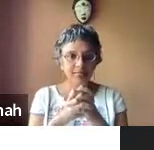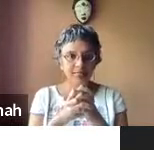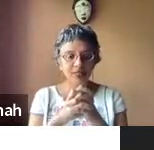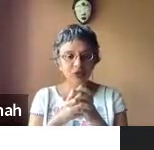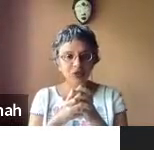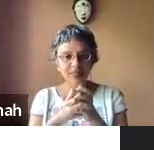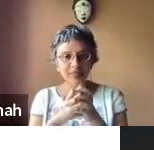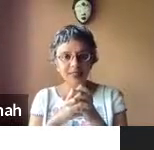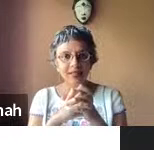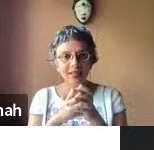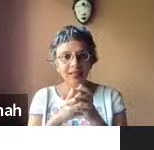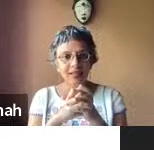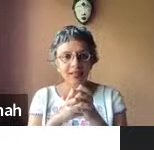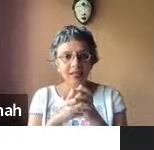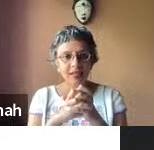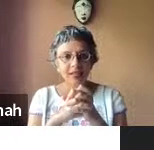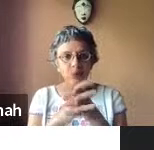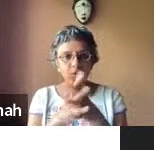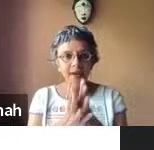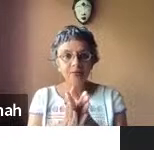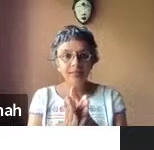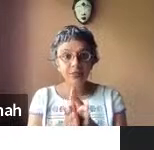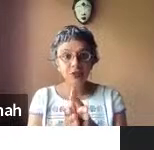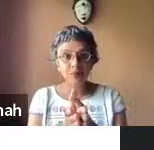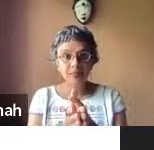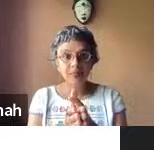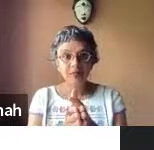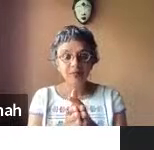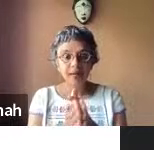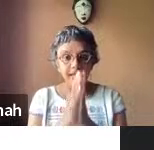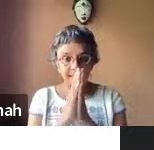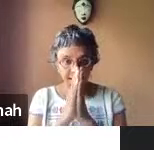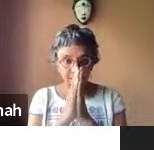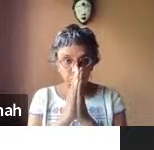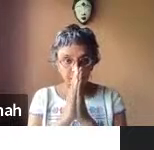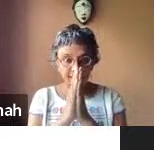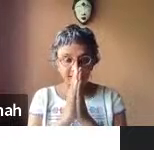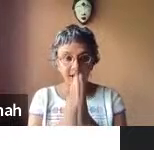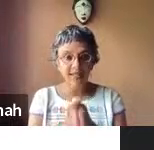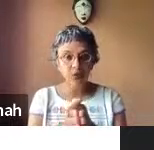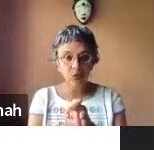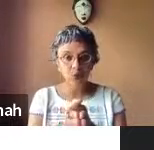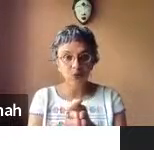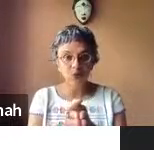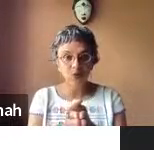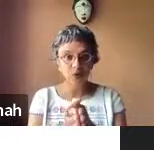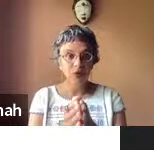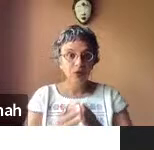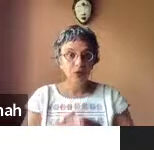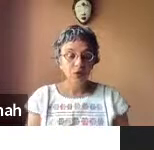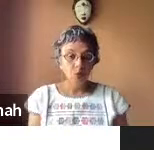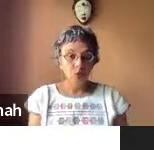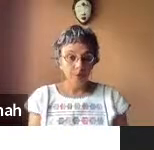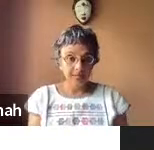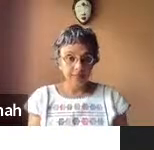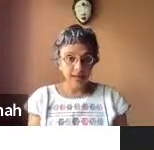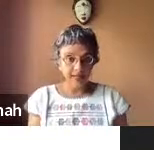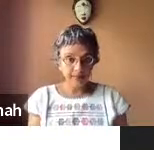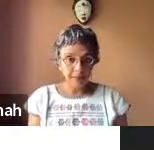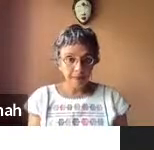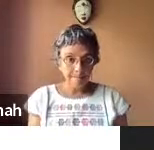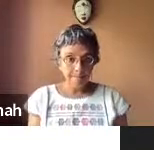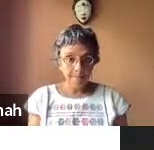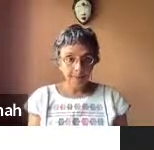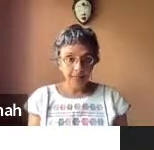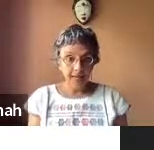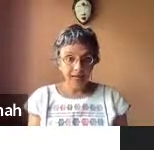earlier presentations. Here we have Egypt, 10 to 29-year-old women and